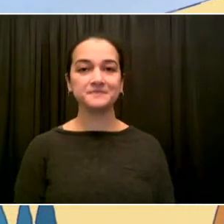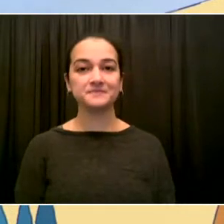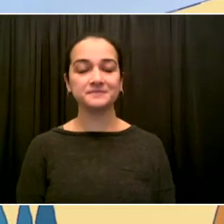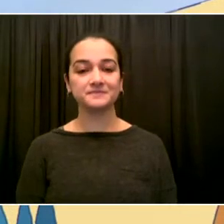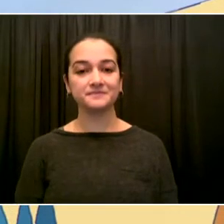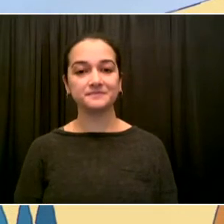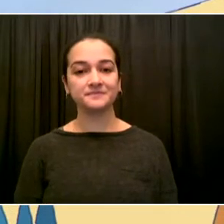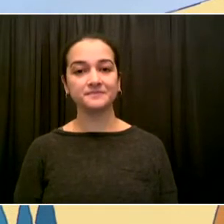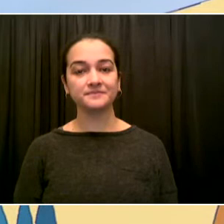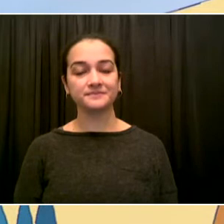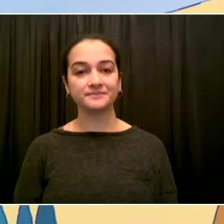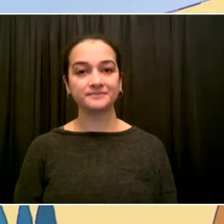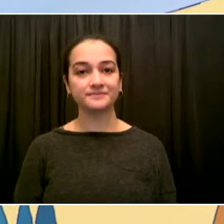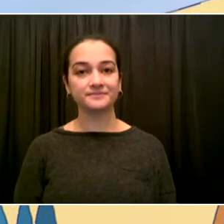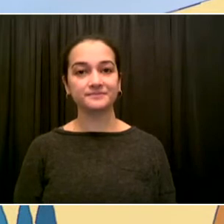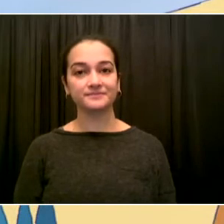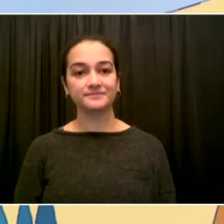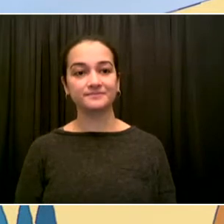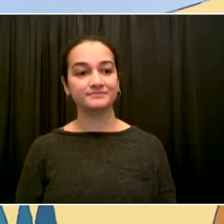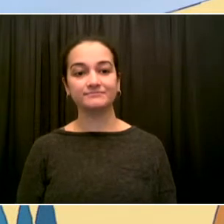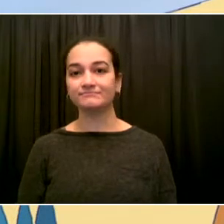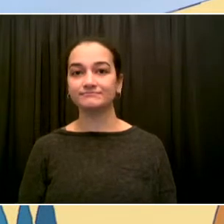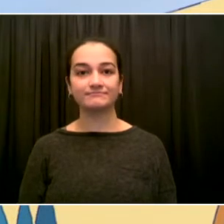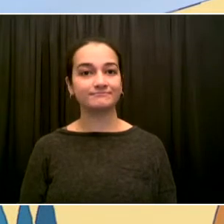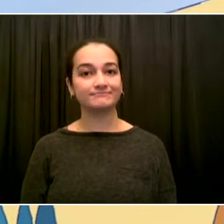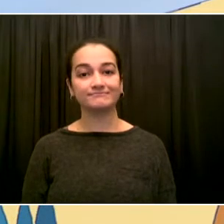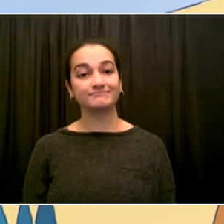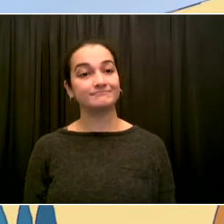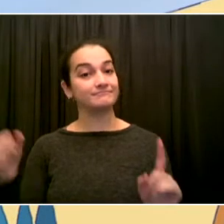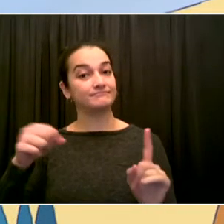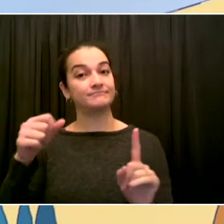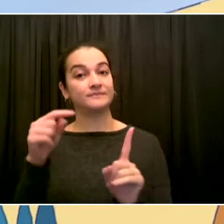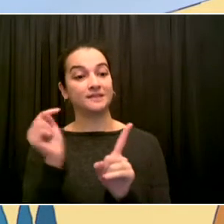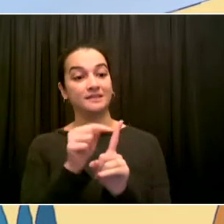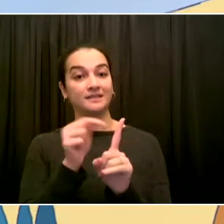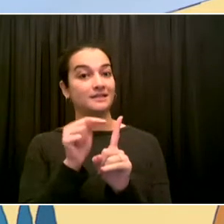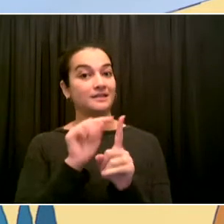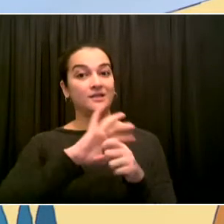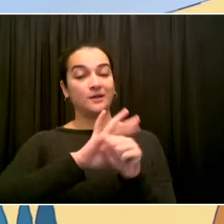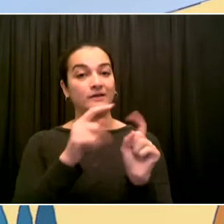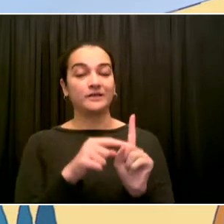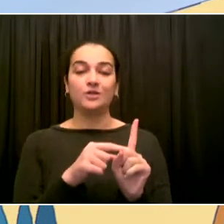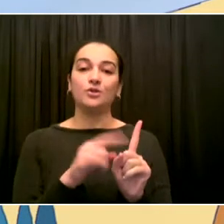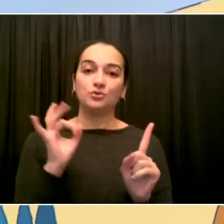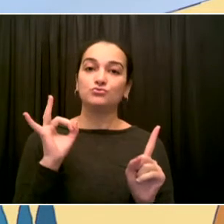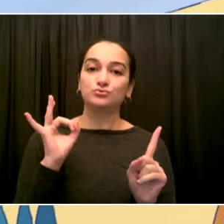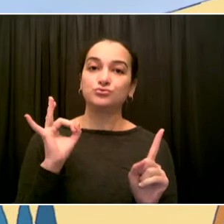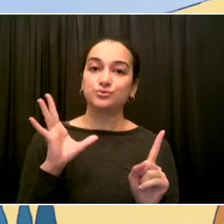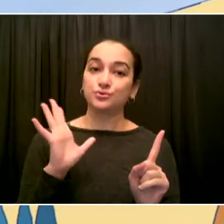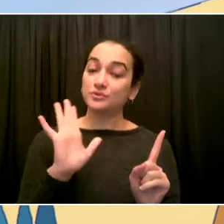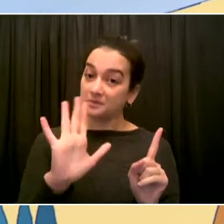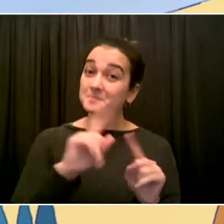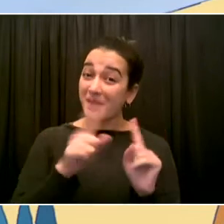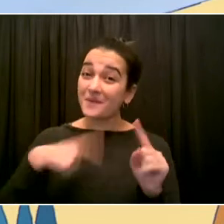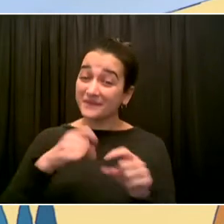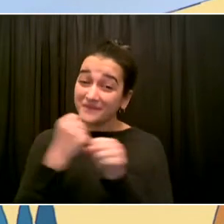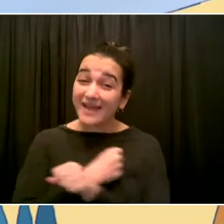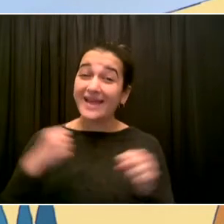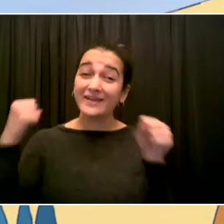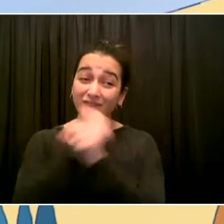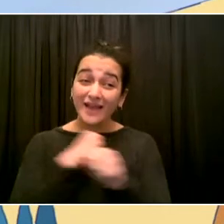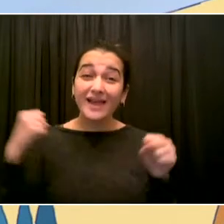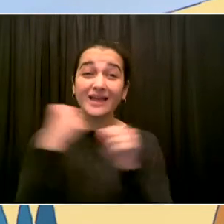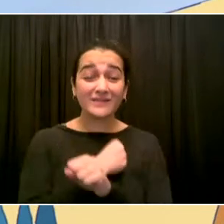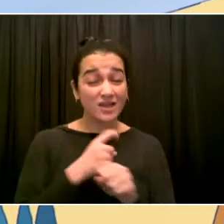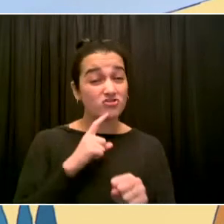really happy to say we are winning this battle, New York City coming back stronger all the way, but we know a lot of New Yorkers have struggled during